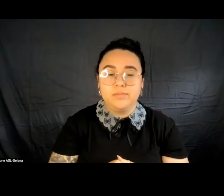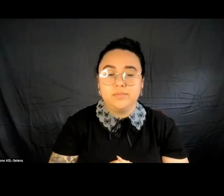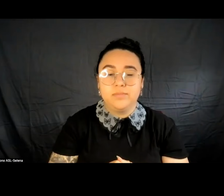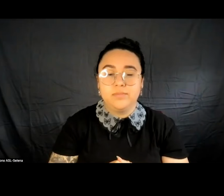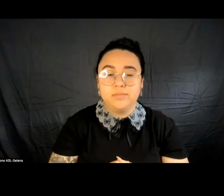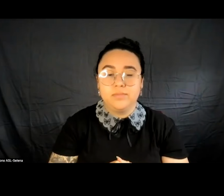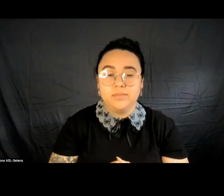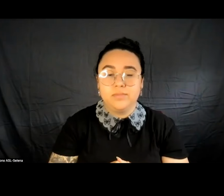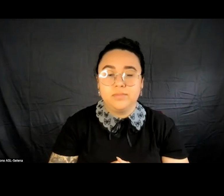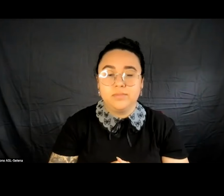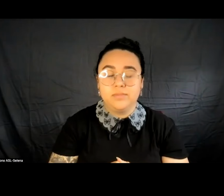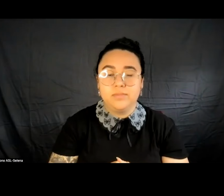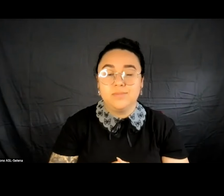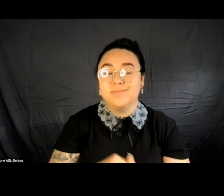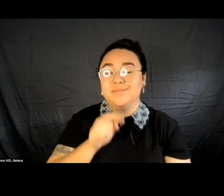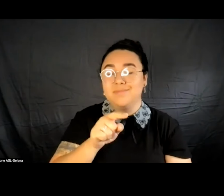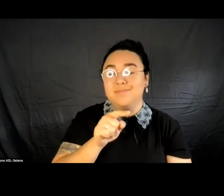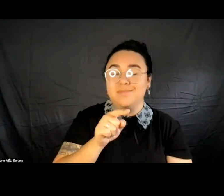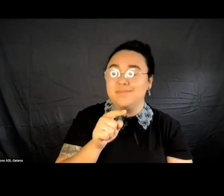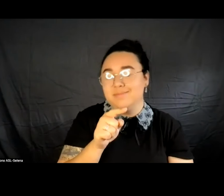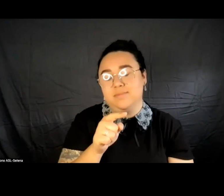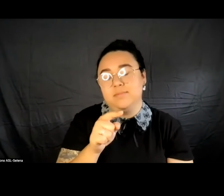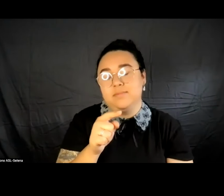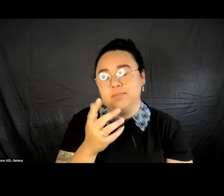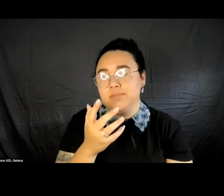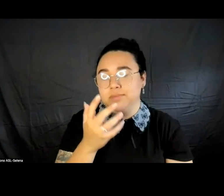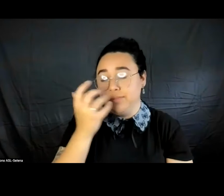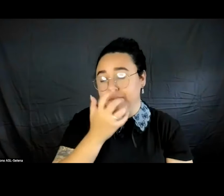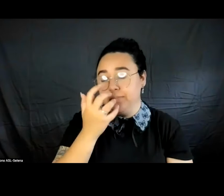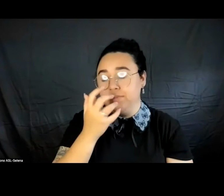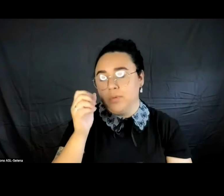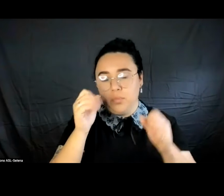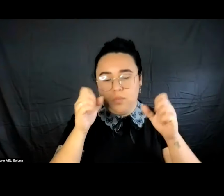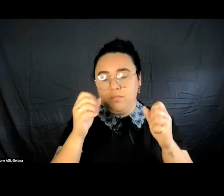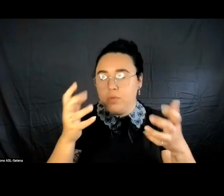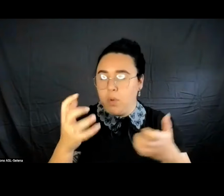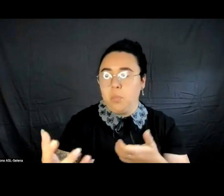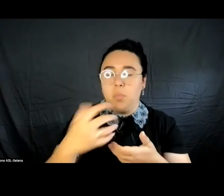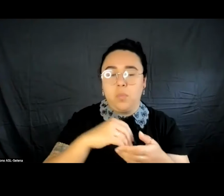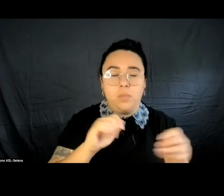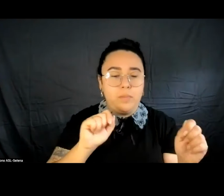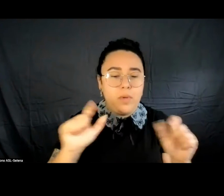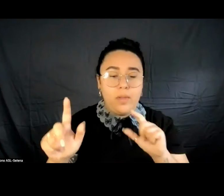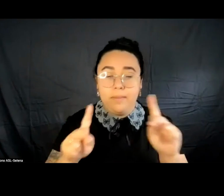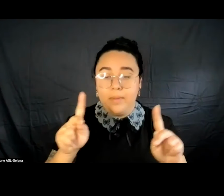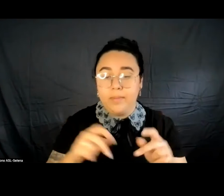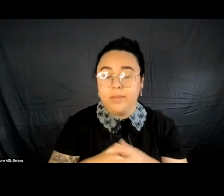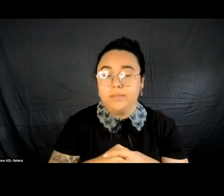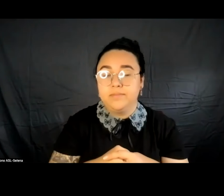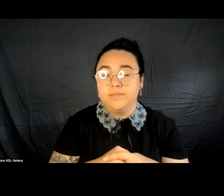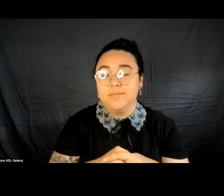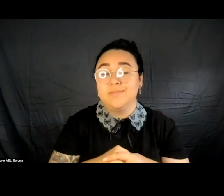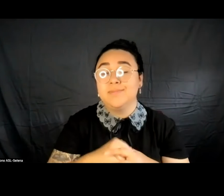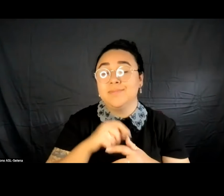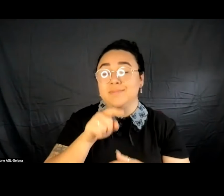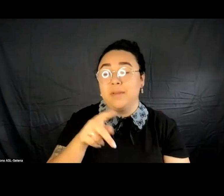think it's a wonderful thing to want to bring everybody in. It's a wonderful tool. I've